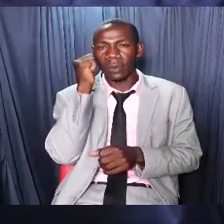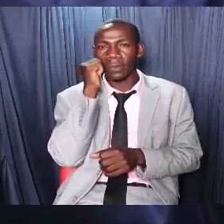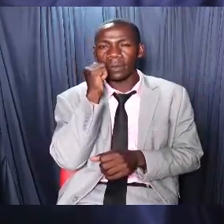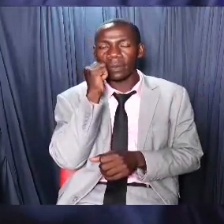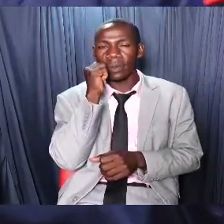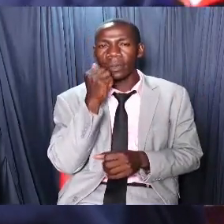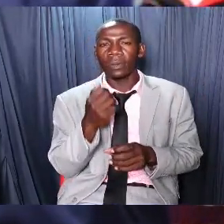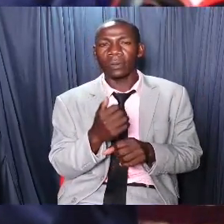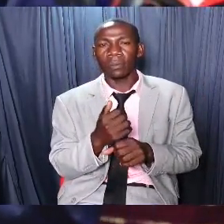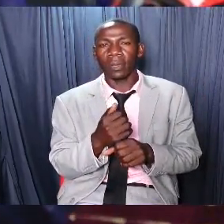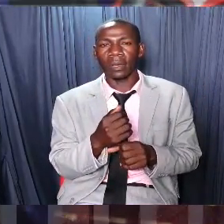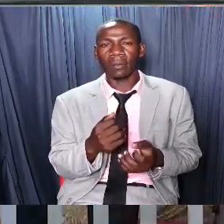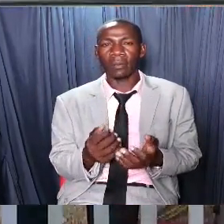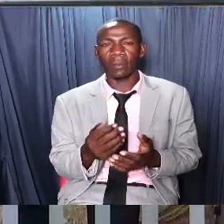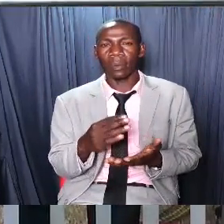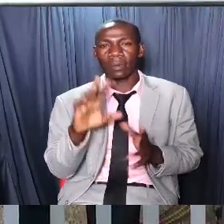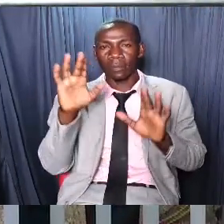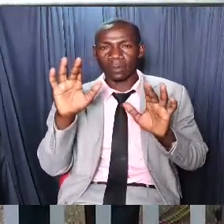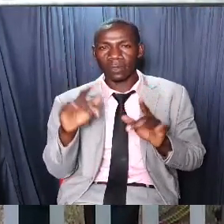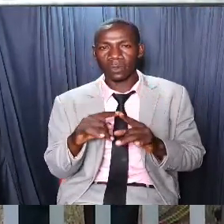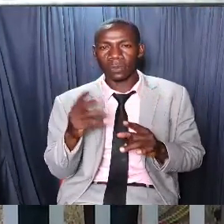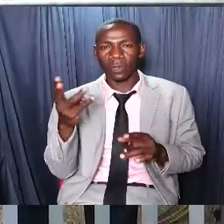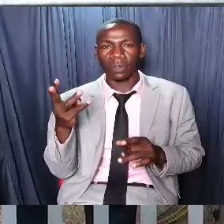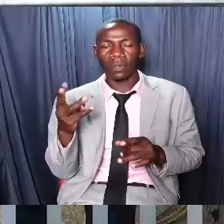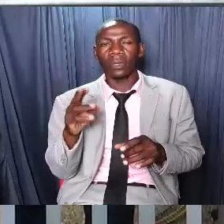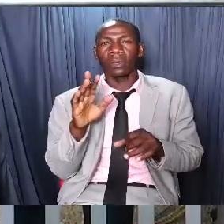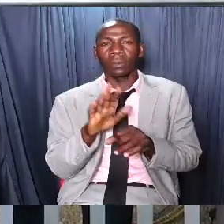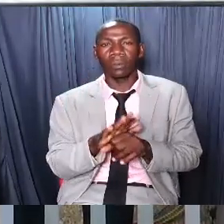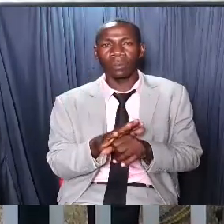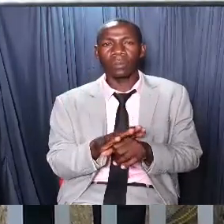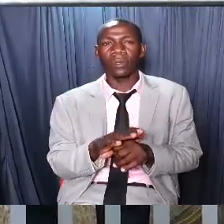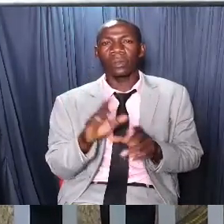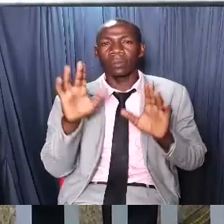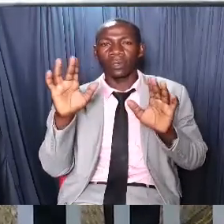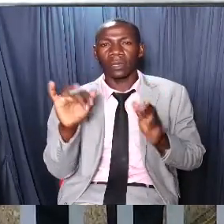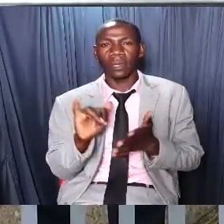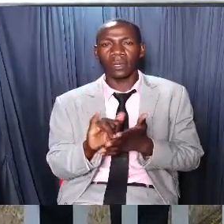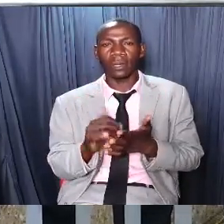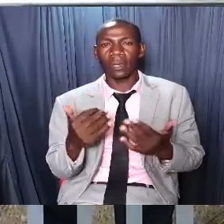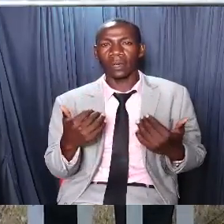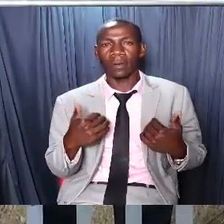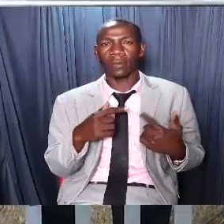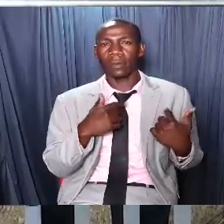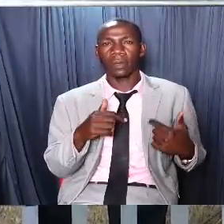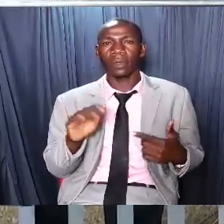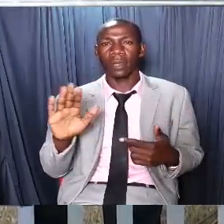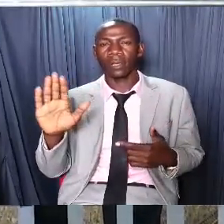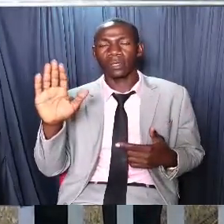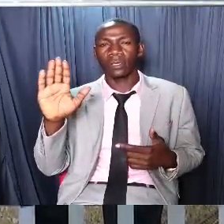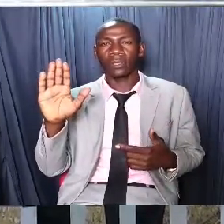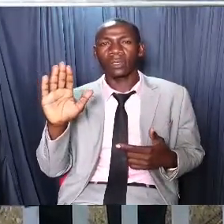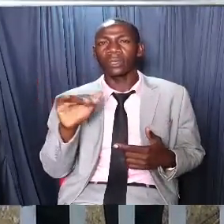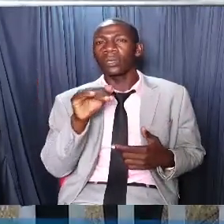grieve him, atamrehemu, again he'll have mercy to him, kwa kadiri ya wingi wa huruma zake, according to the multitude of his mercy. Maana moyo wake, because his